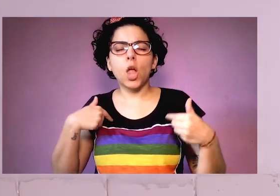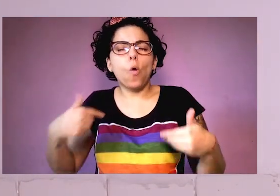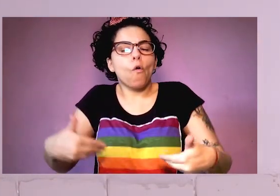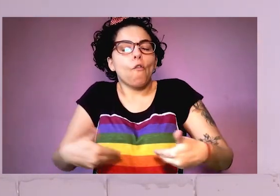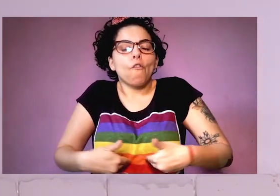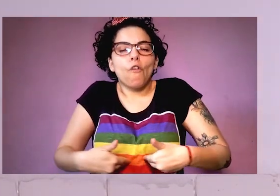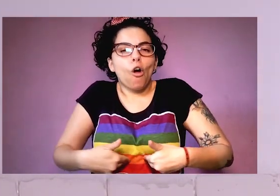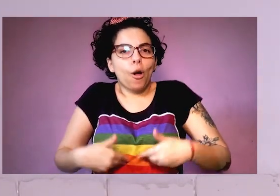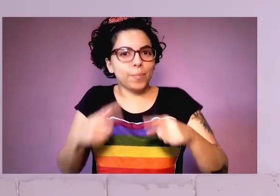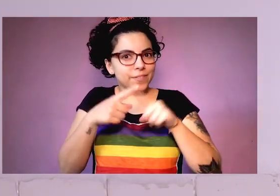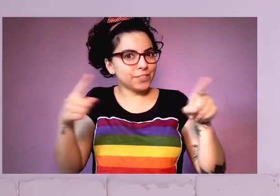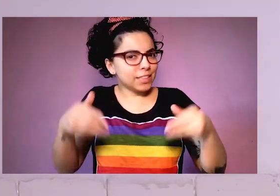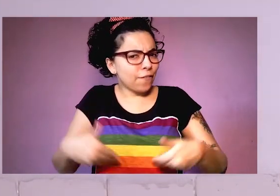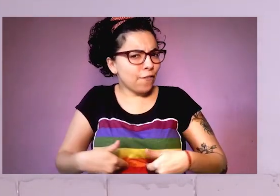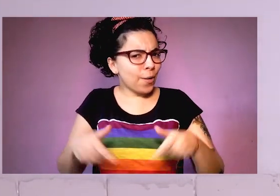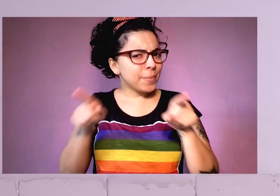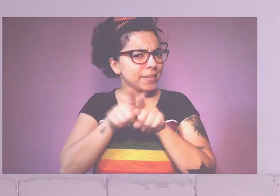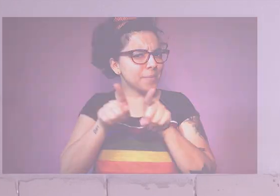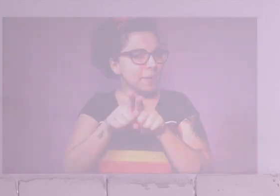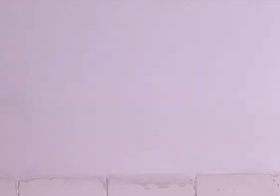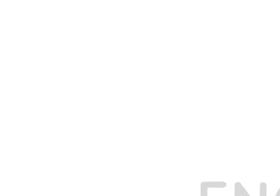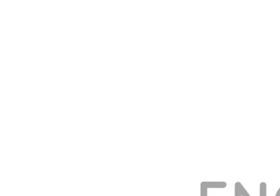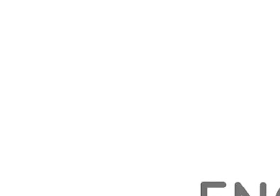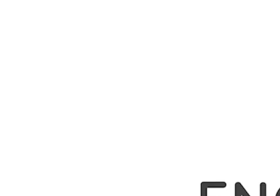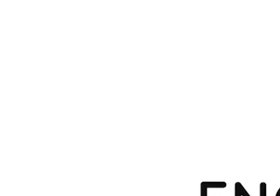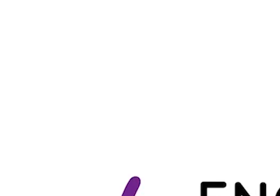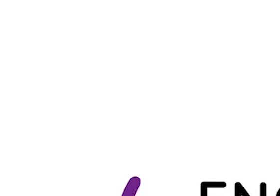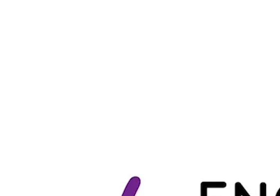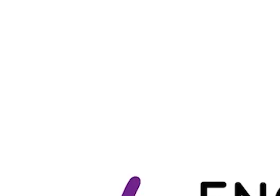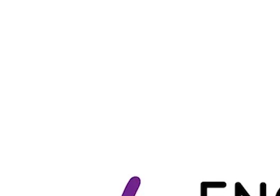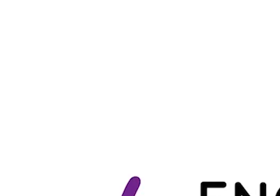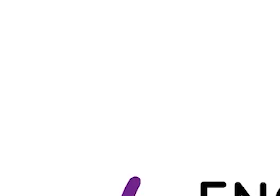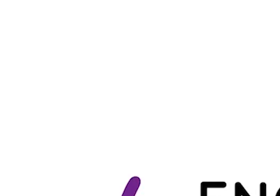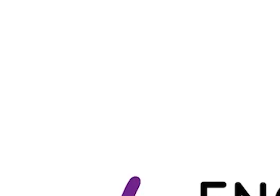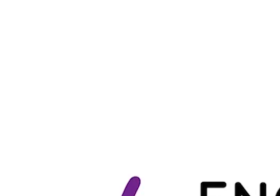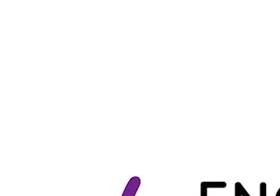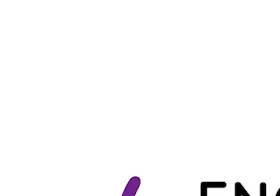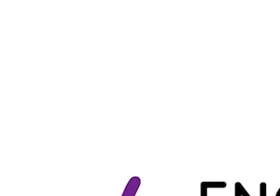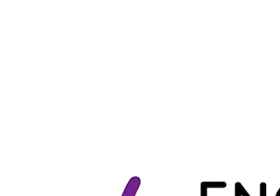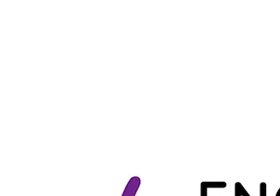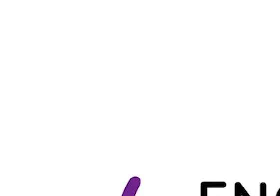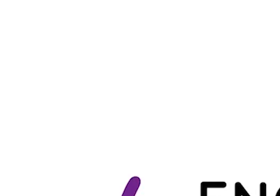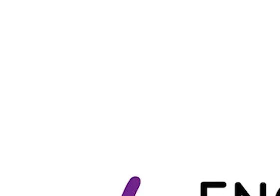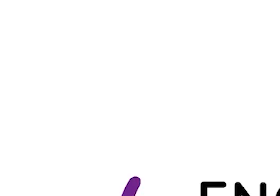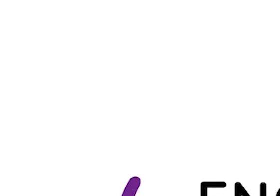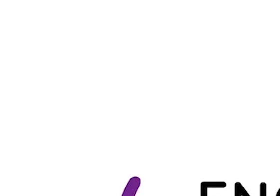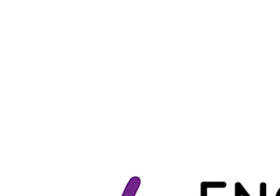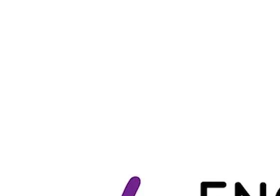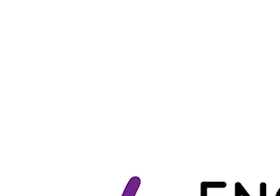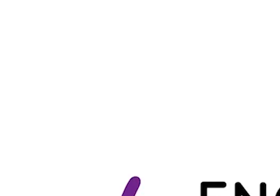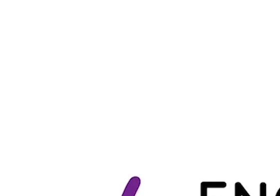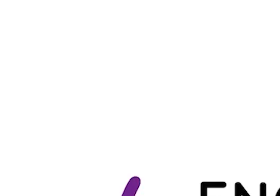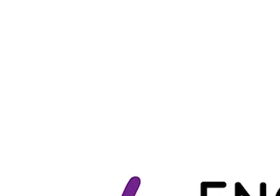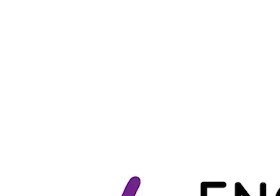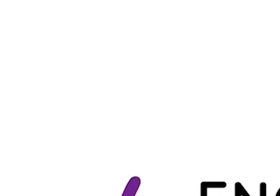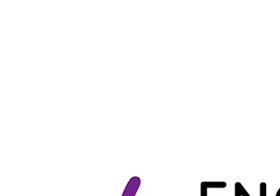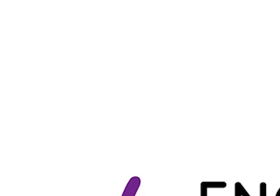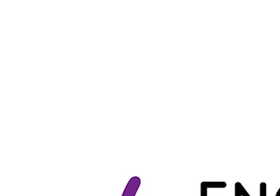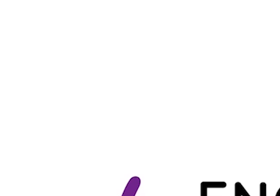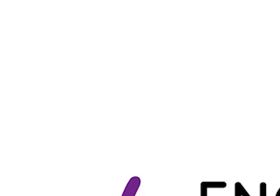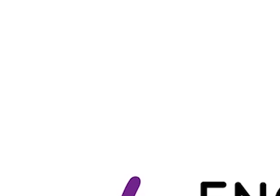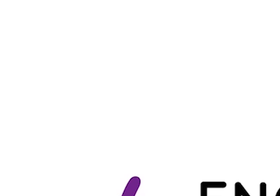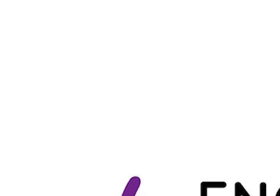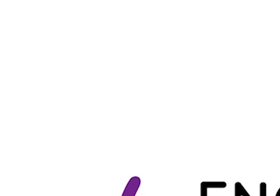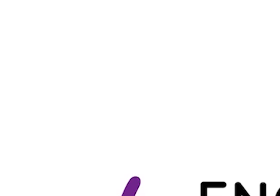I'm so hungry. Are you hungry? Let's go live, cause we're legally stuck inside. Let's go